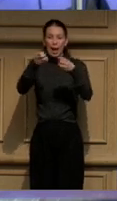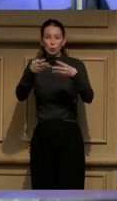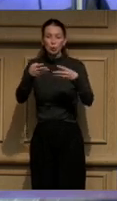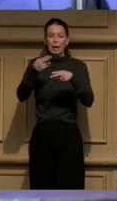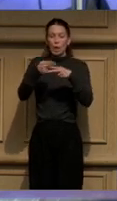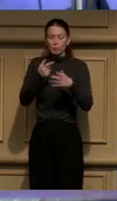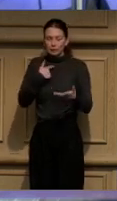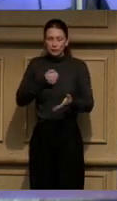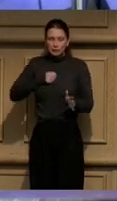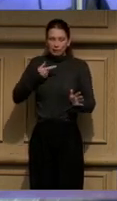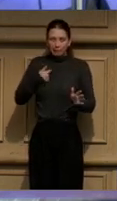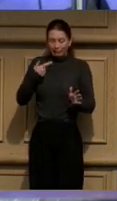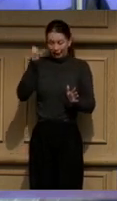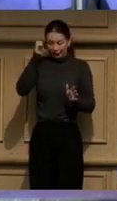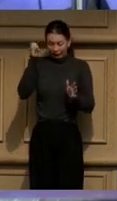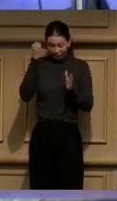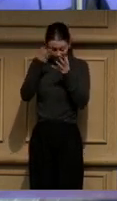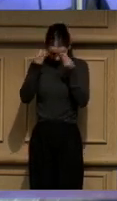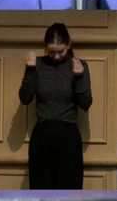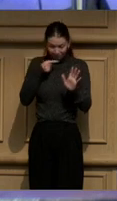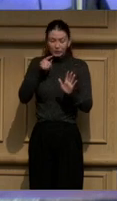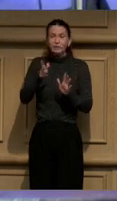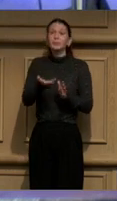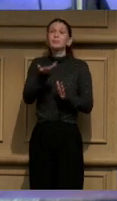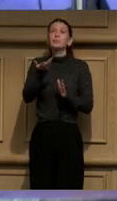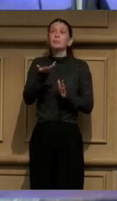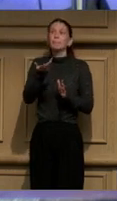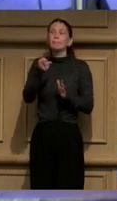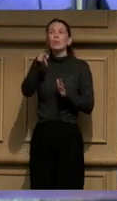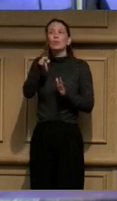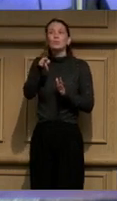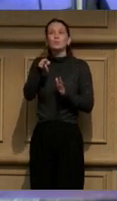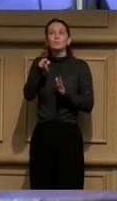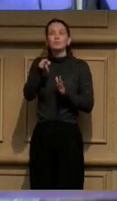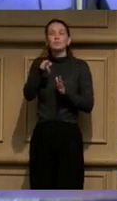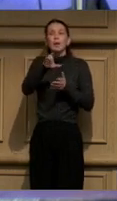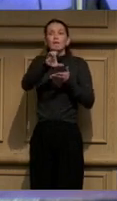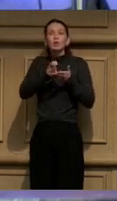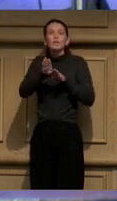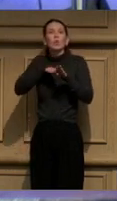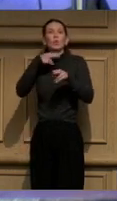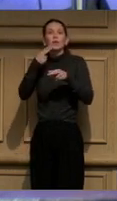like with kind of opportunities without required outcomes. And